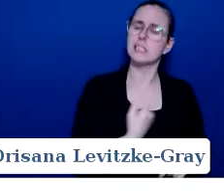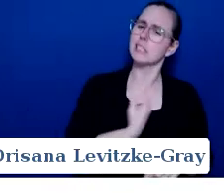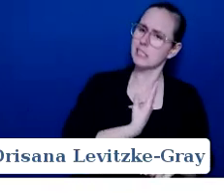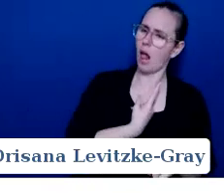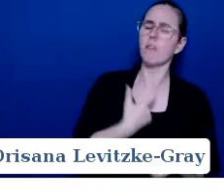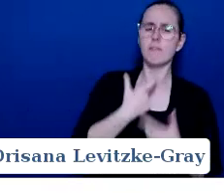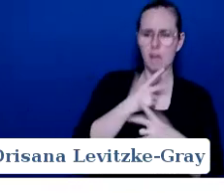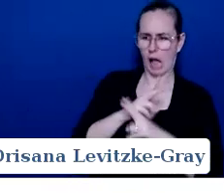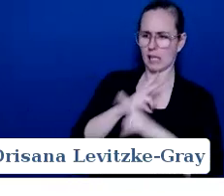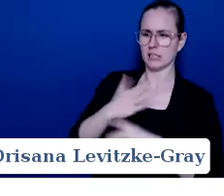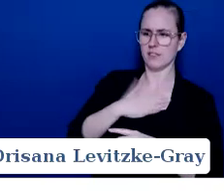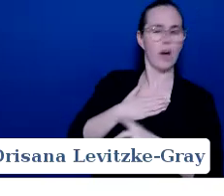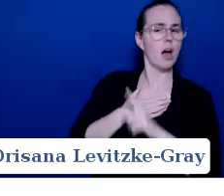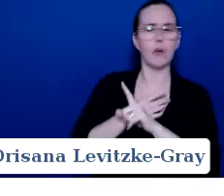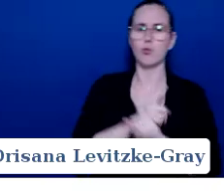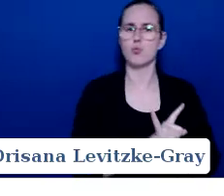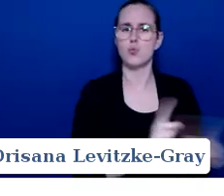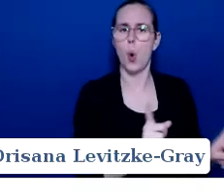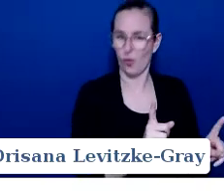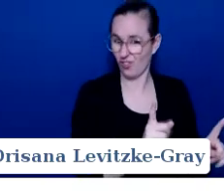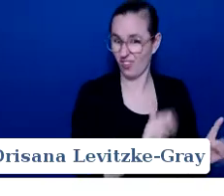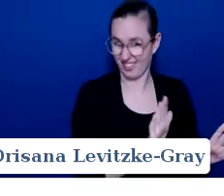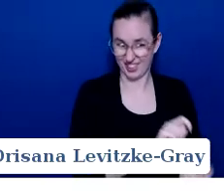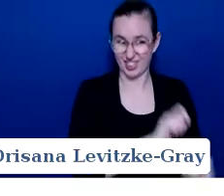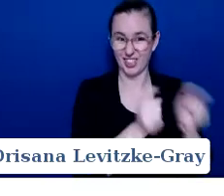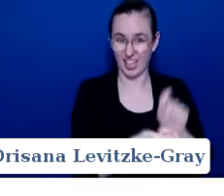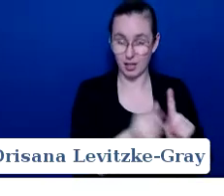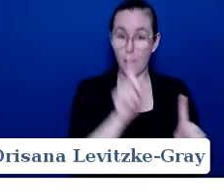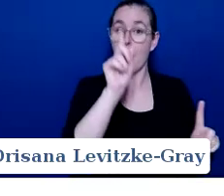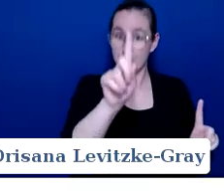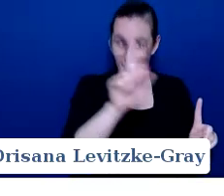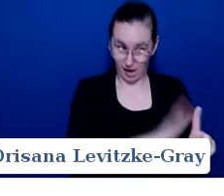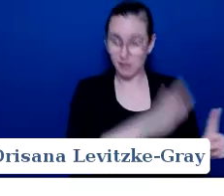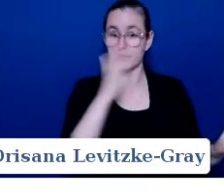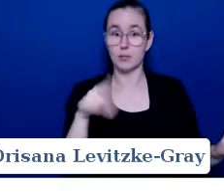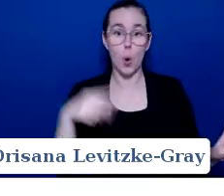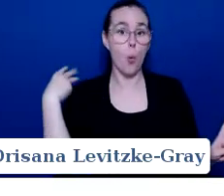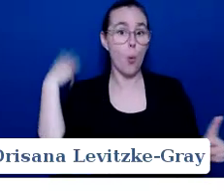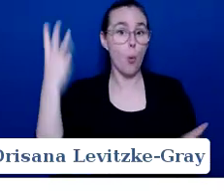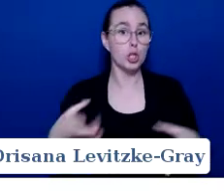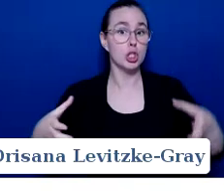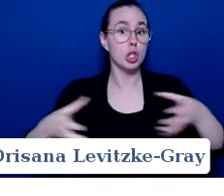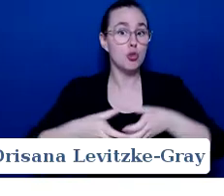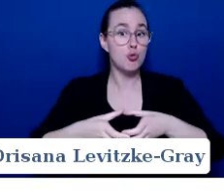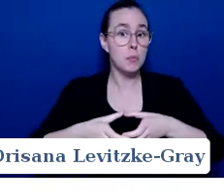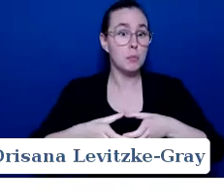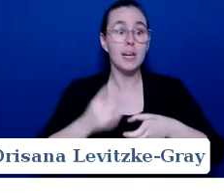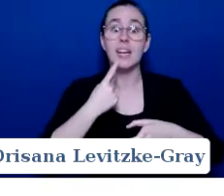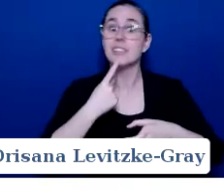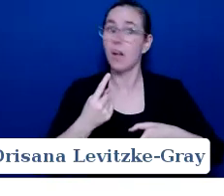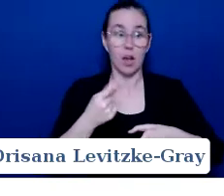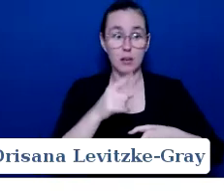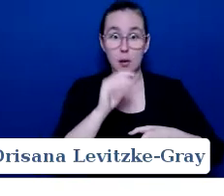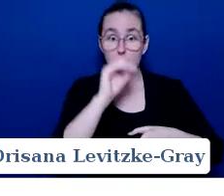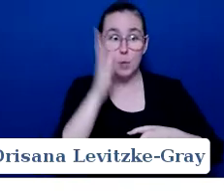11% of population living with disability in national statistics. So here we have a trajectory different from Haiti,